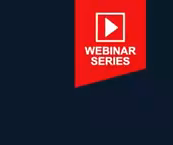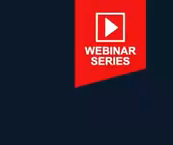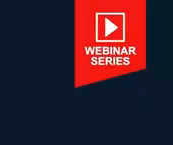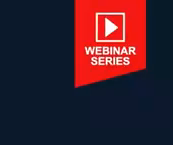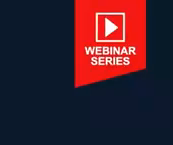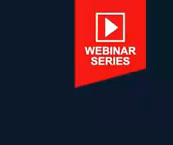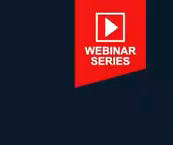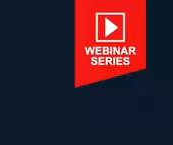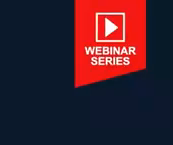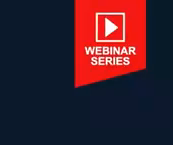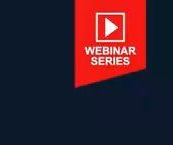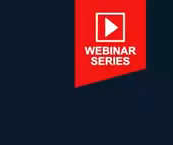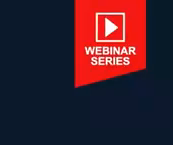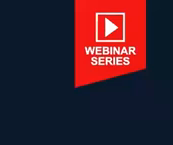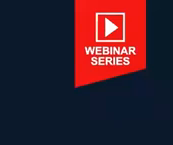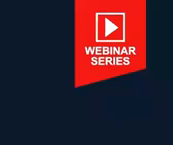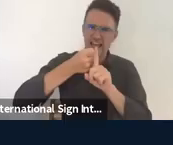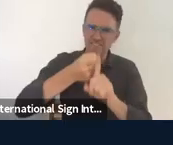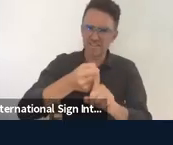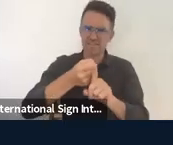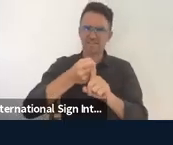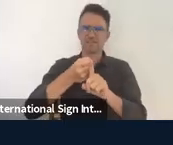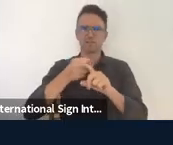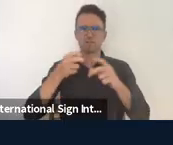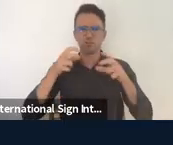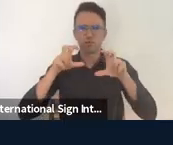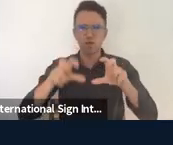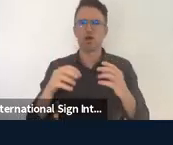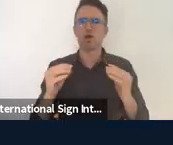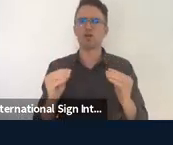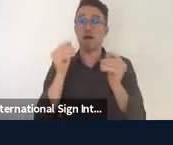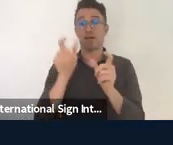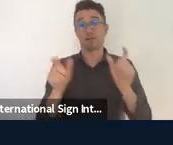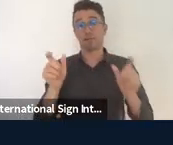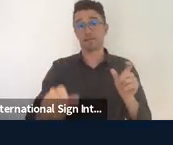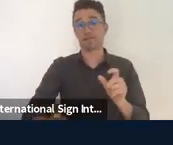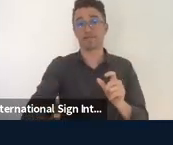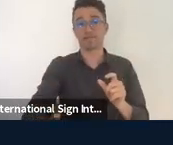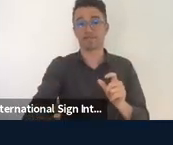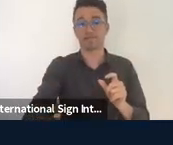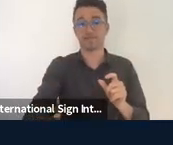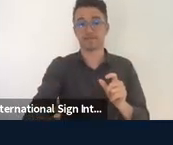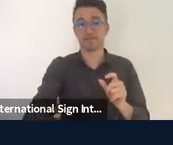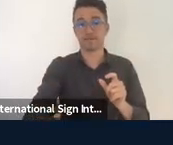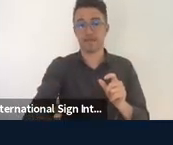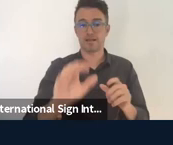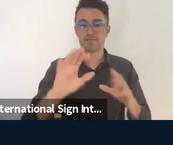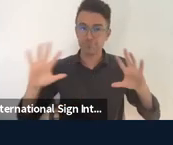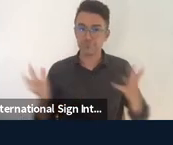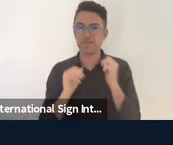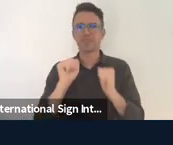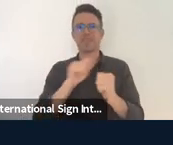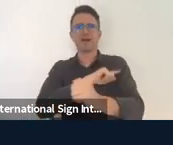investing in young people through capacity building and other means. This takes care of section one. The title